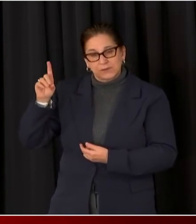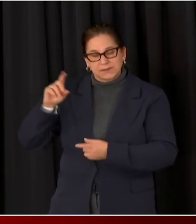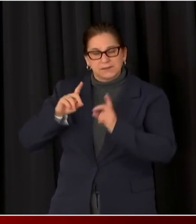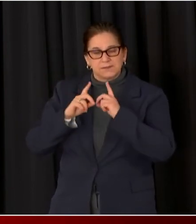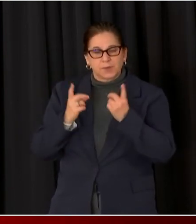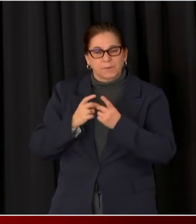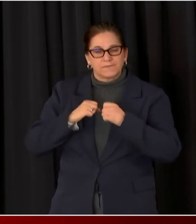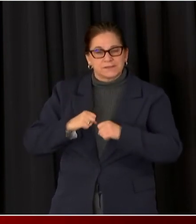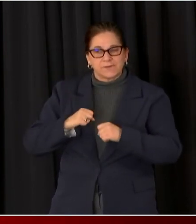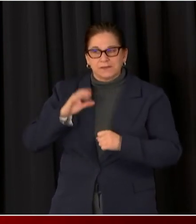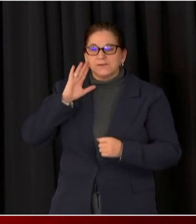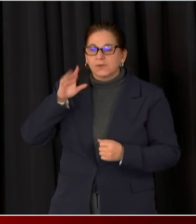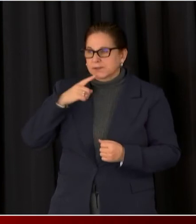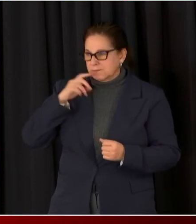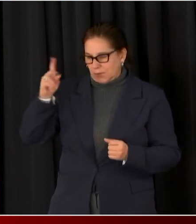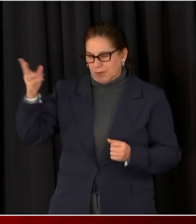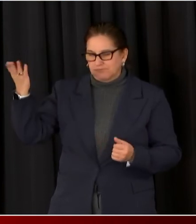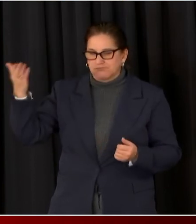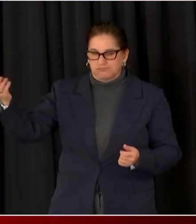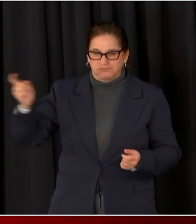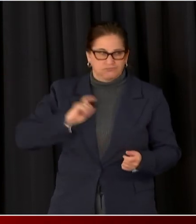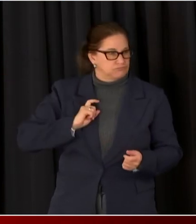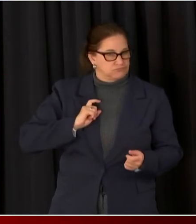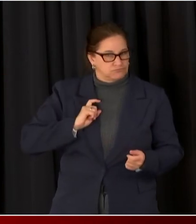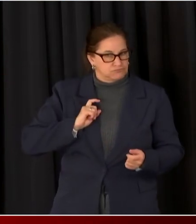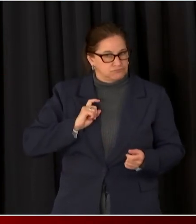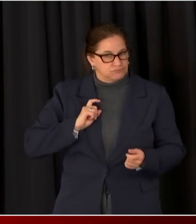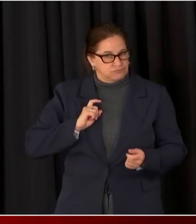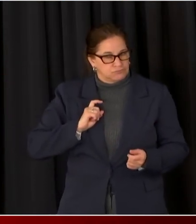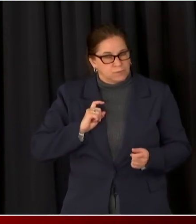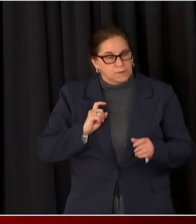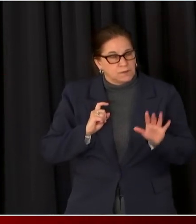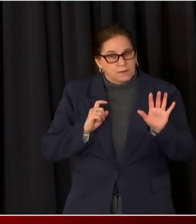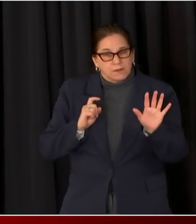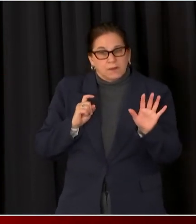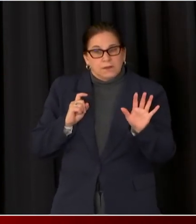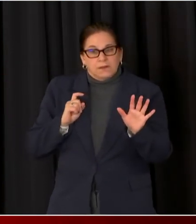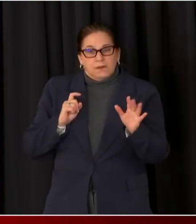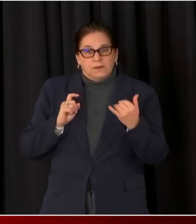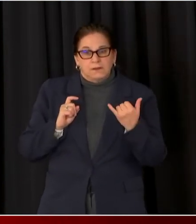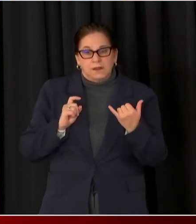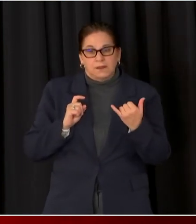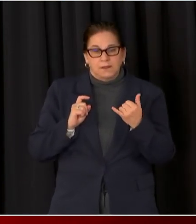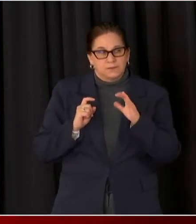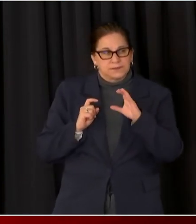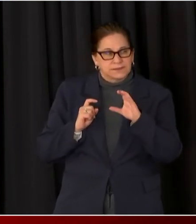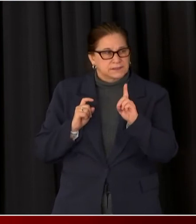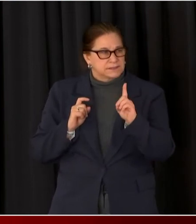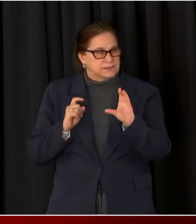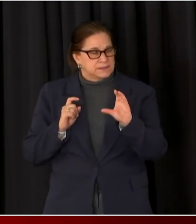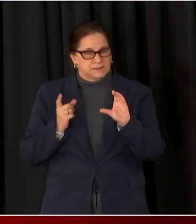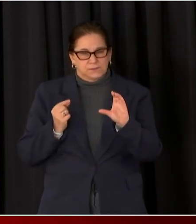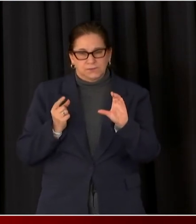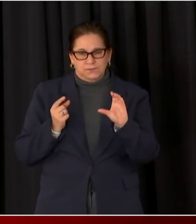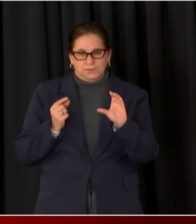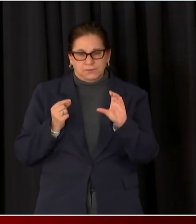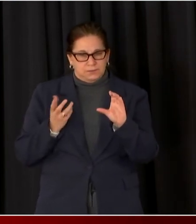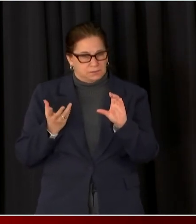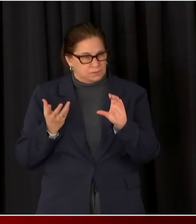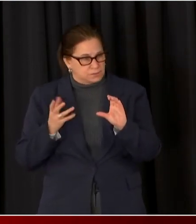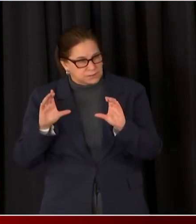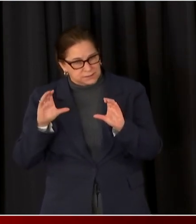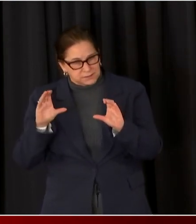a document that explains how the vaccine, the vaccine information sheet, which is a critical part of training, right?